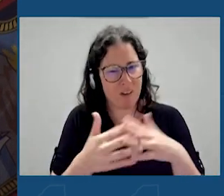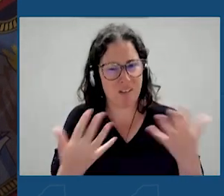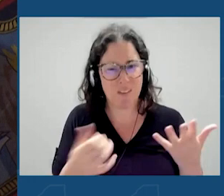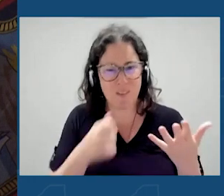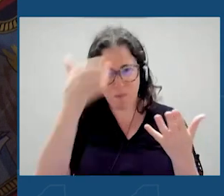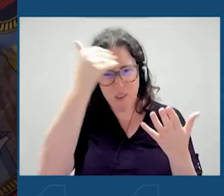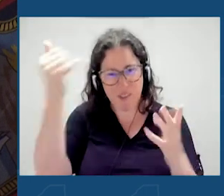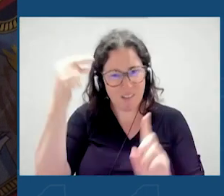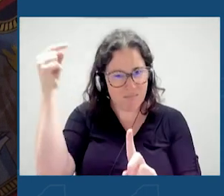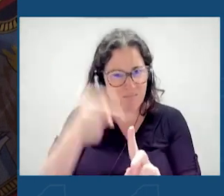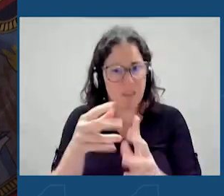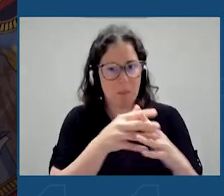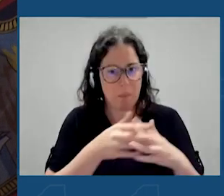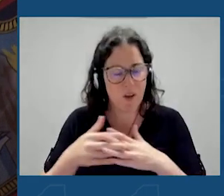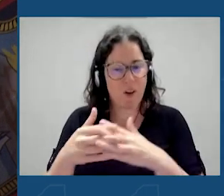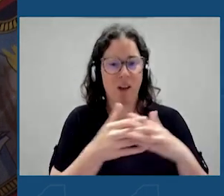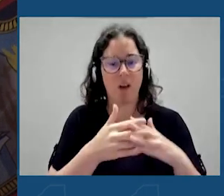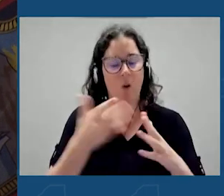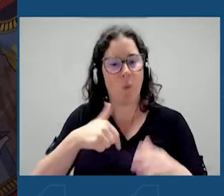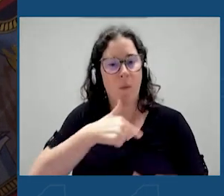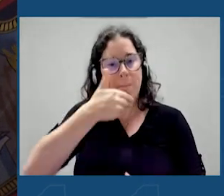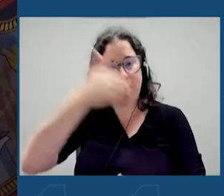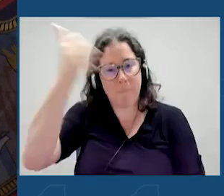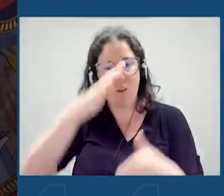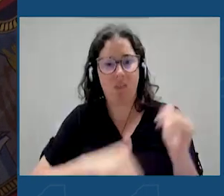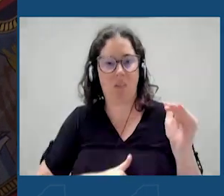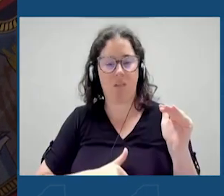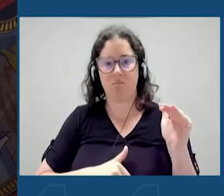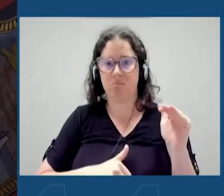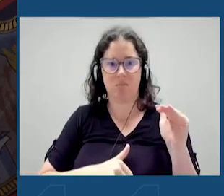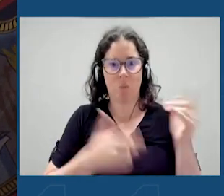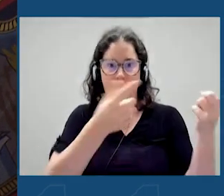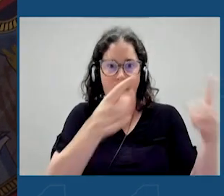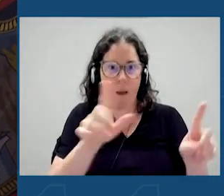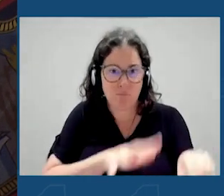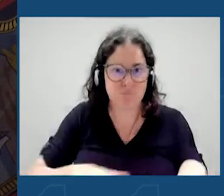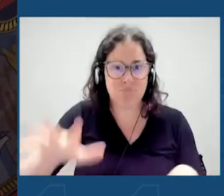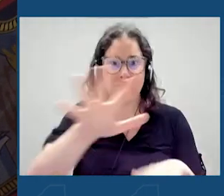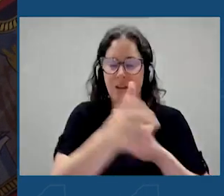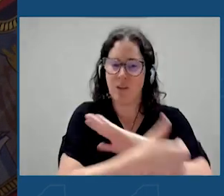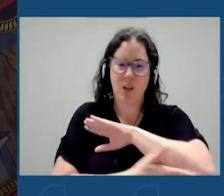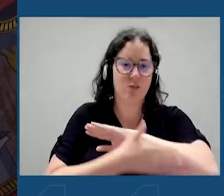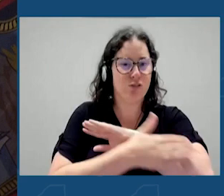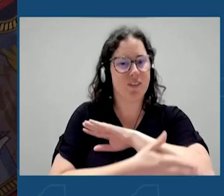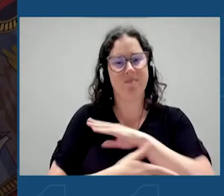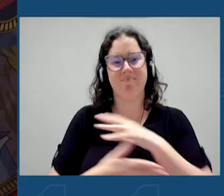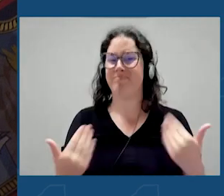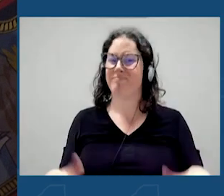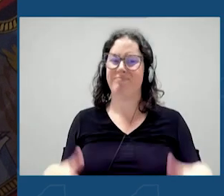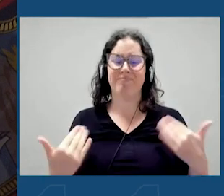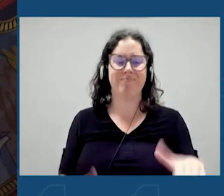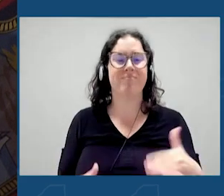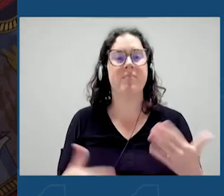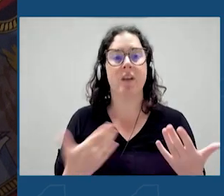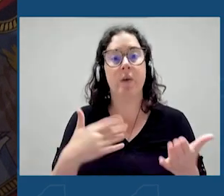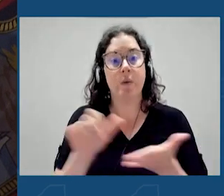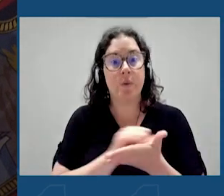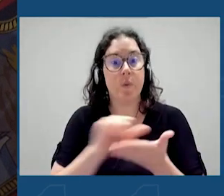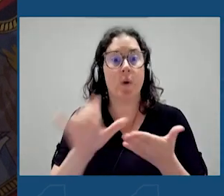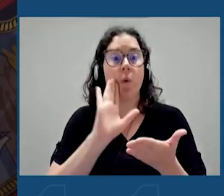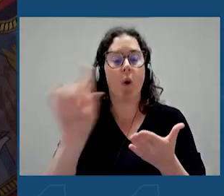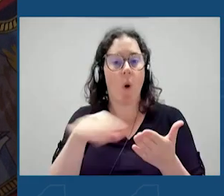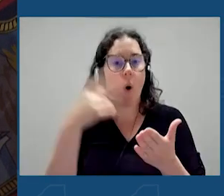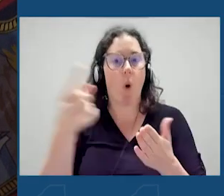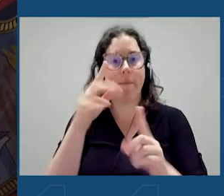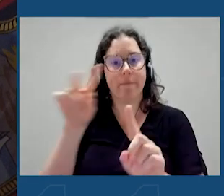that. Because we're better than that. We're better than what's happening to our country. And New York will always be that beacon of